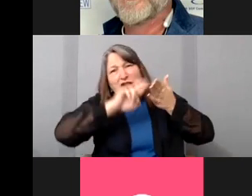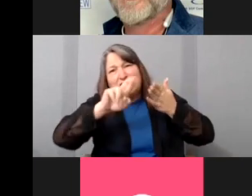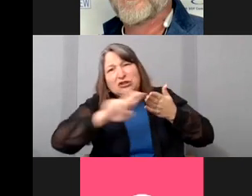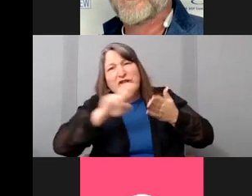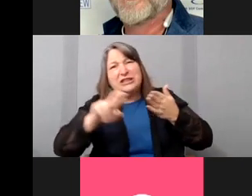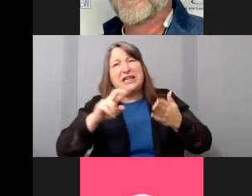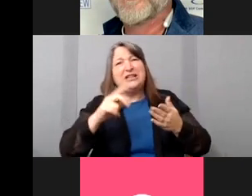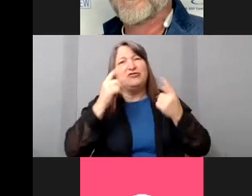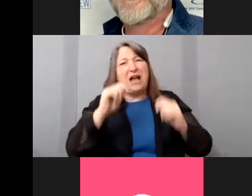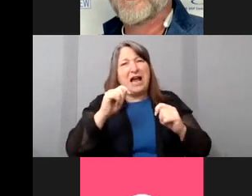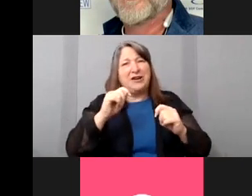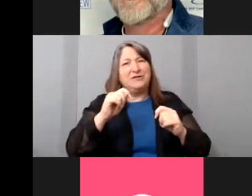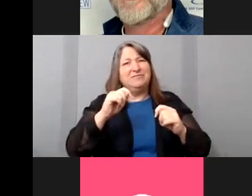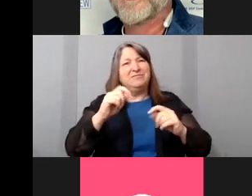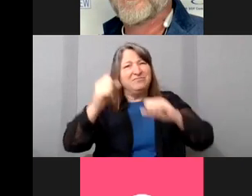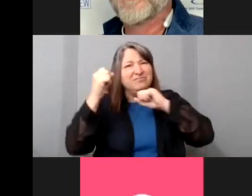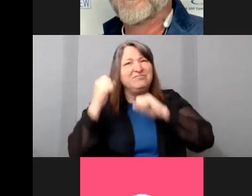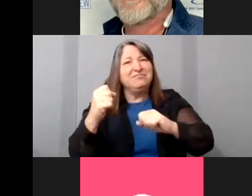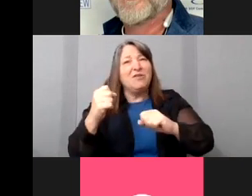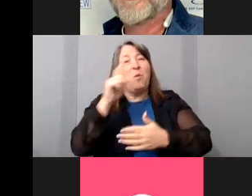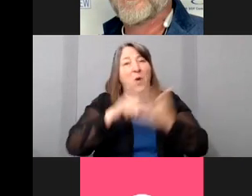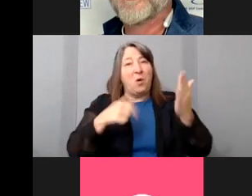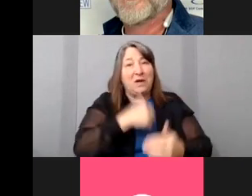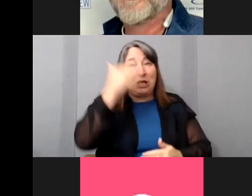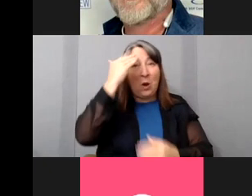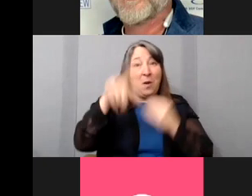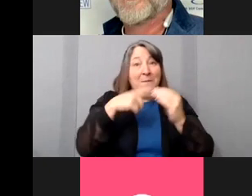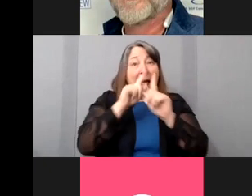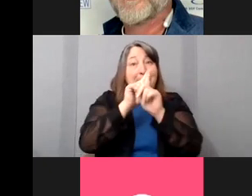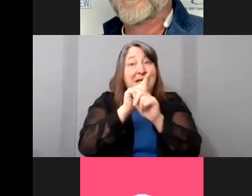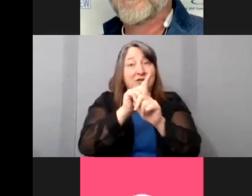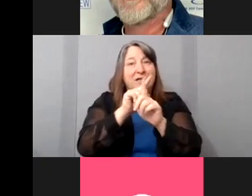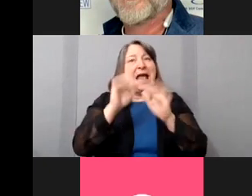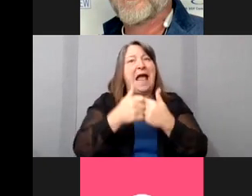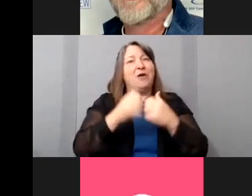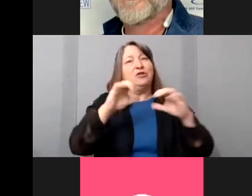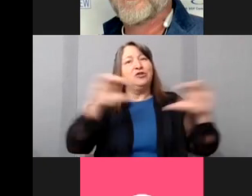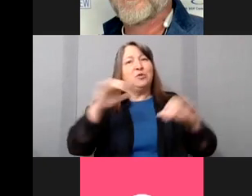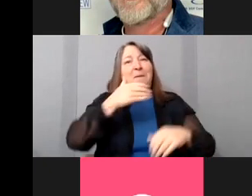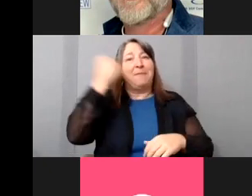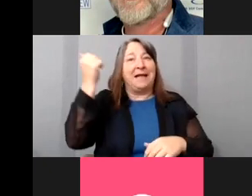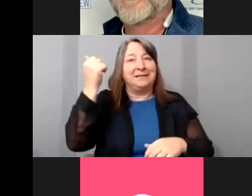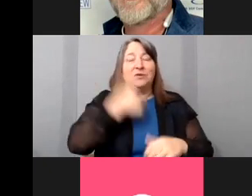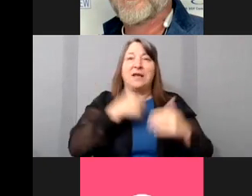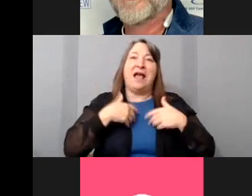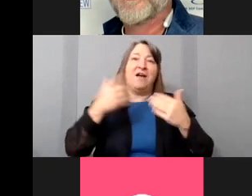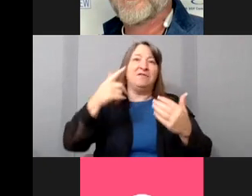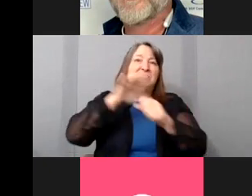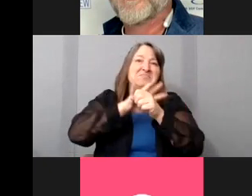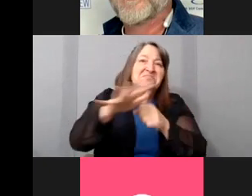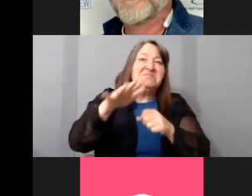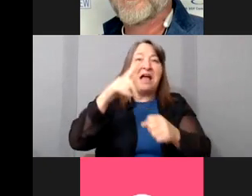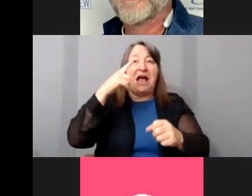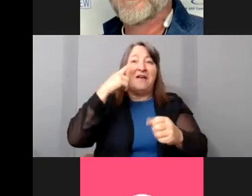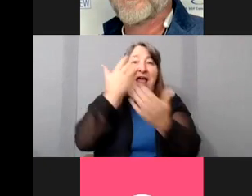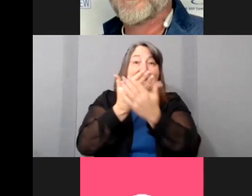about mentoring and what we know about how to deliver it best. And I think the good news is that we have a mountain of evidence that mentoring can be